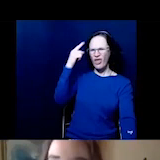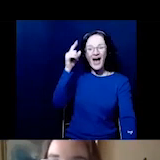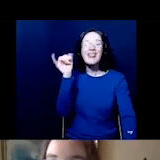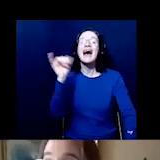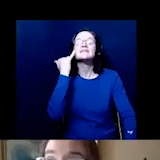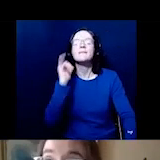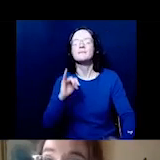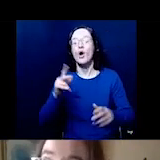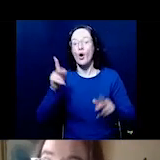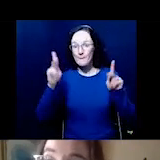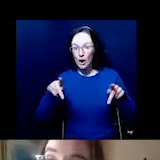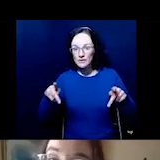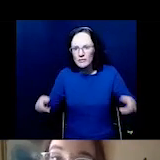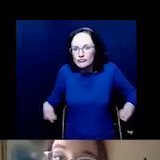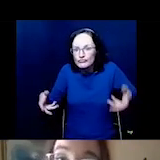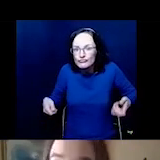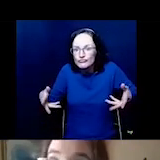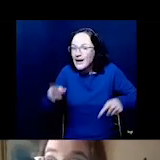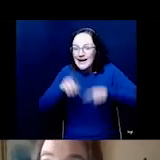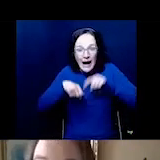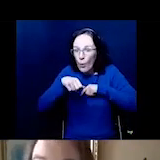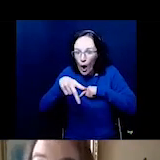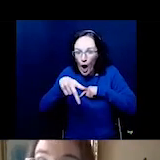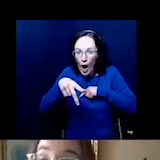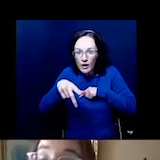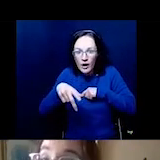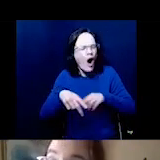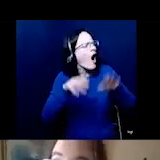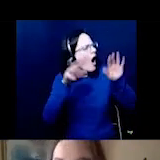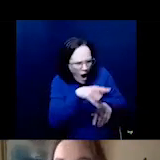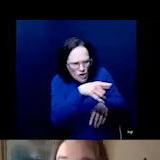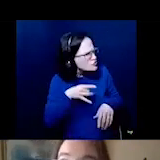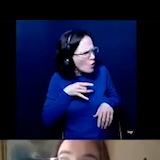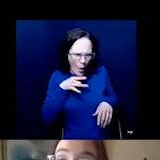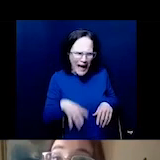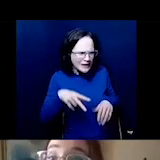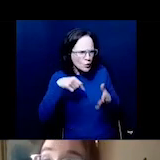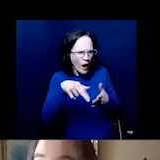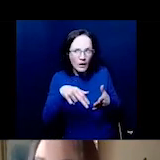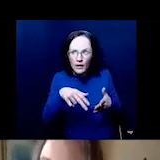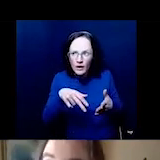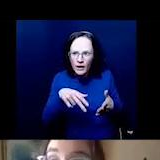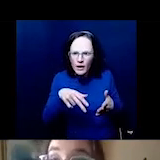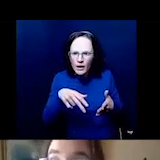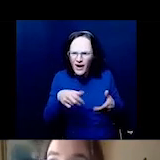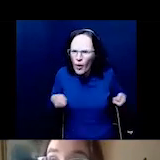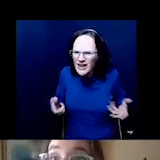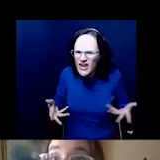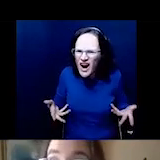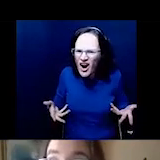it's like kind of a lack of understanding towards invisible disabilities. I also feel sometimes we have a lack of representation. We